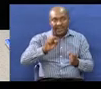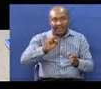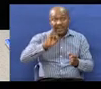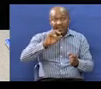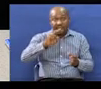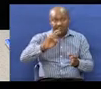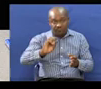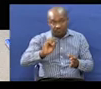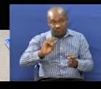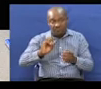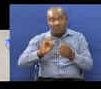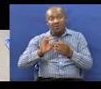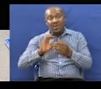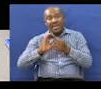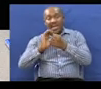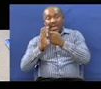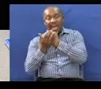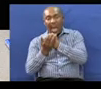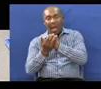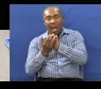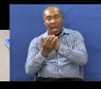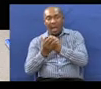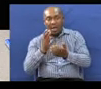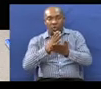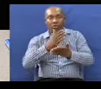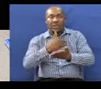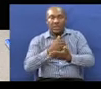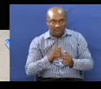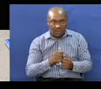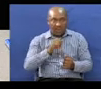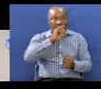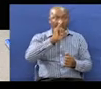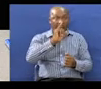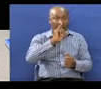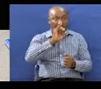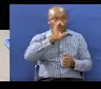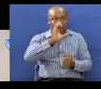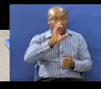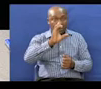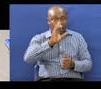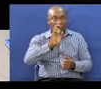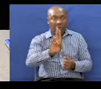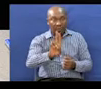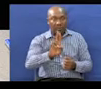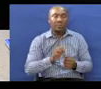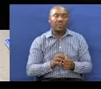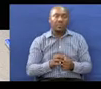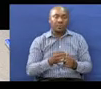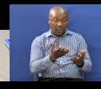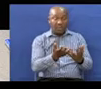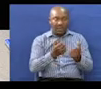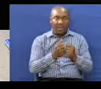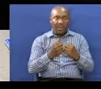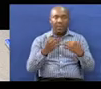are the uses of oxygen. If someone will ask you, mention the uses of oxygen. Number one, it is used by